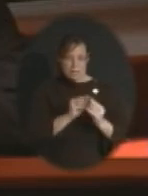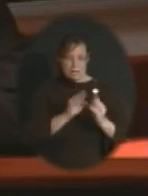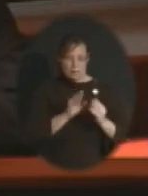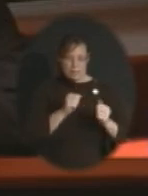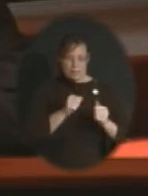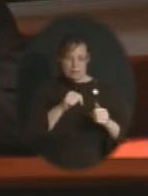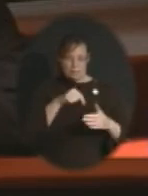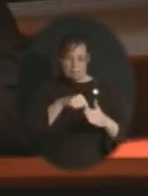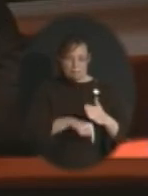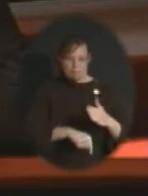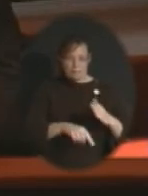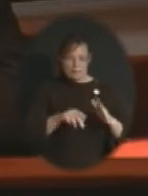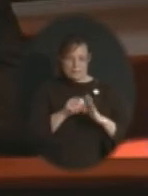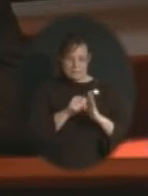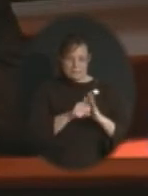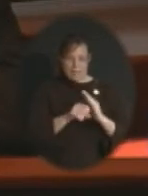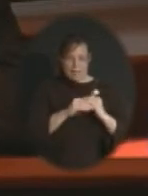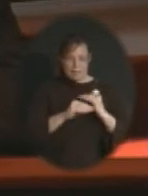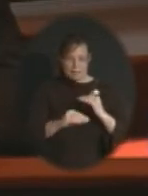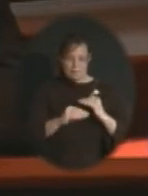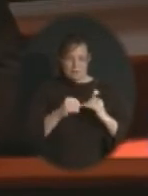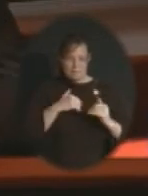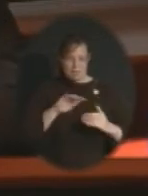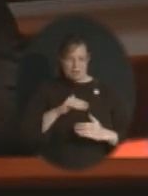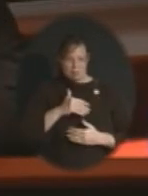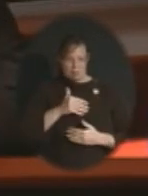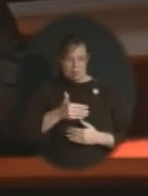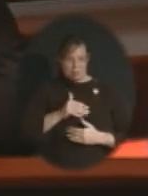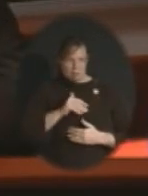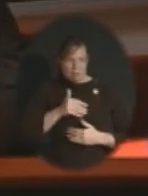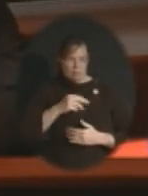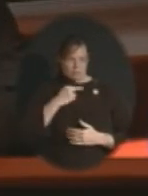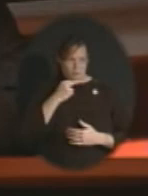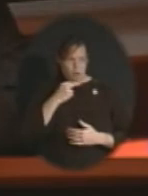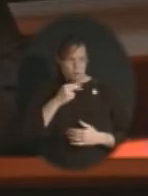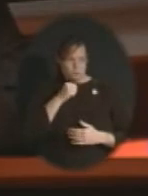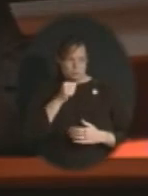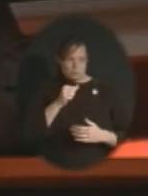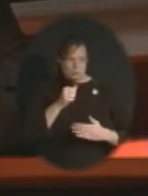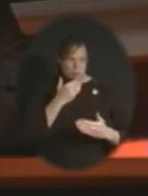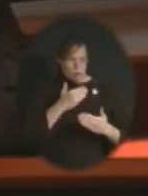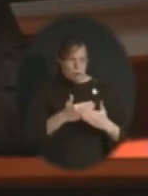little bit more at the state level. Am I kind of bouncing in and out on this? Yes.